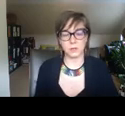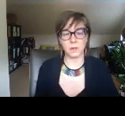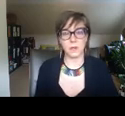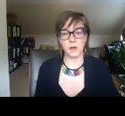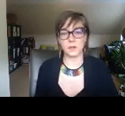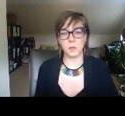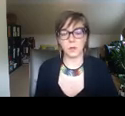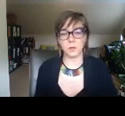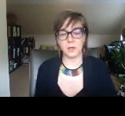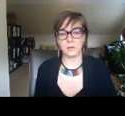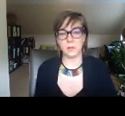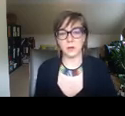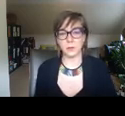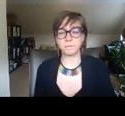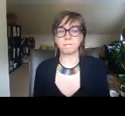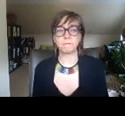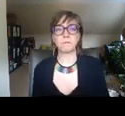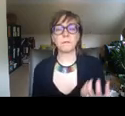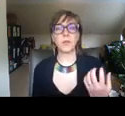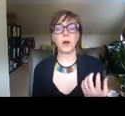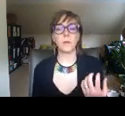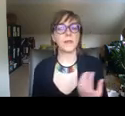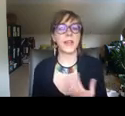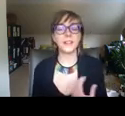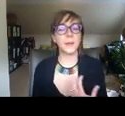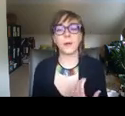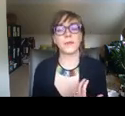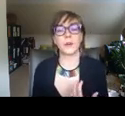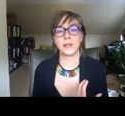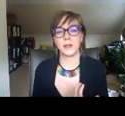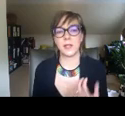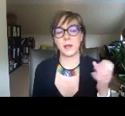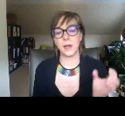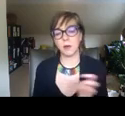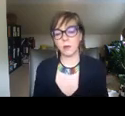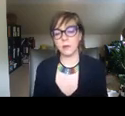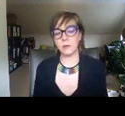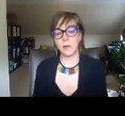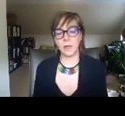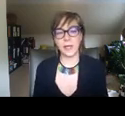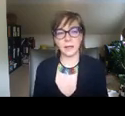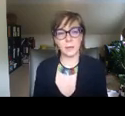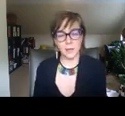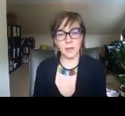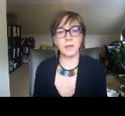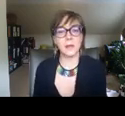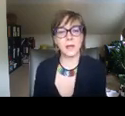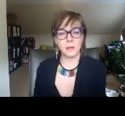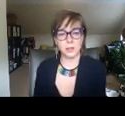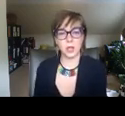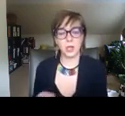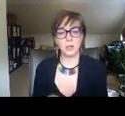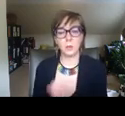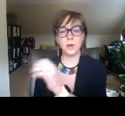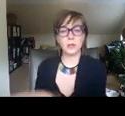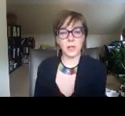or doesn't speak it as well as a native speaker, that's not part of their identity. And by calling them LEP, limited